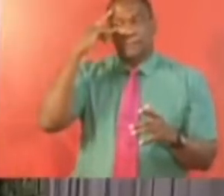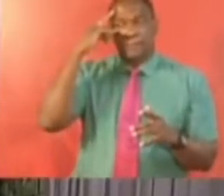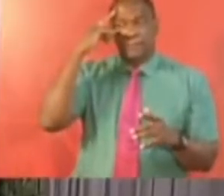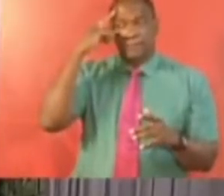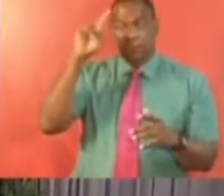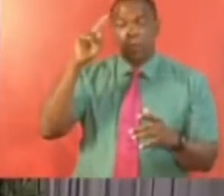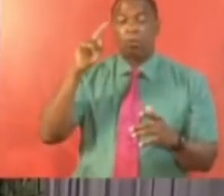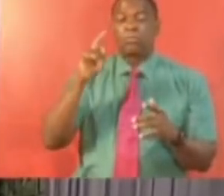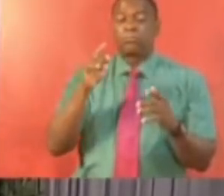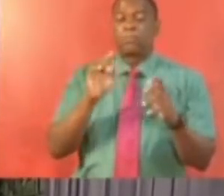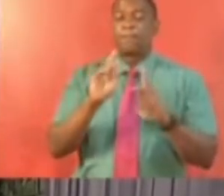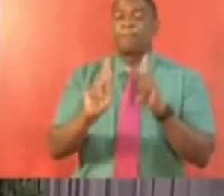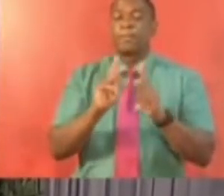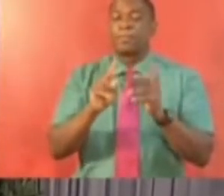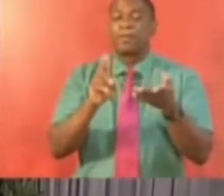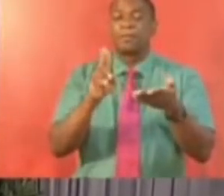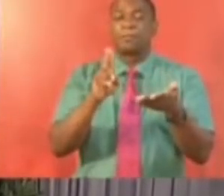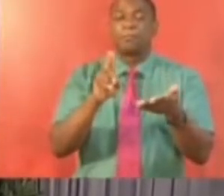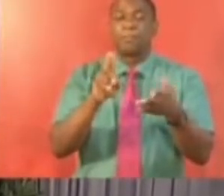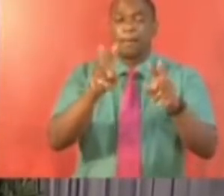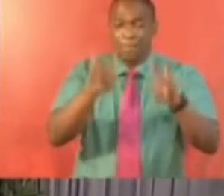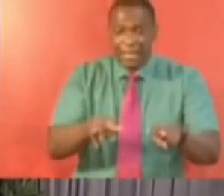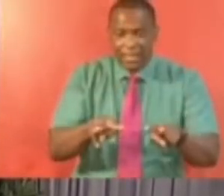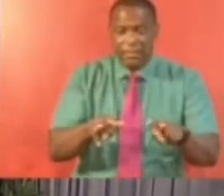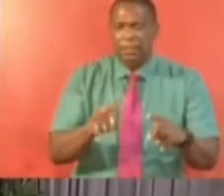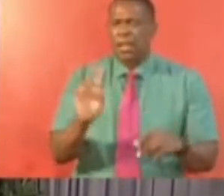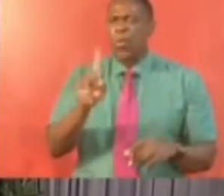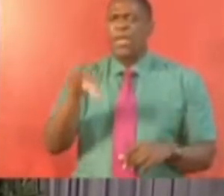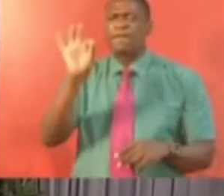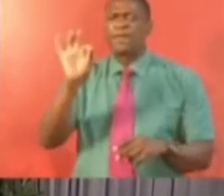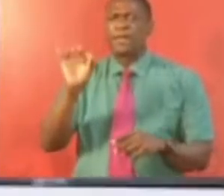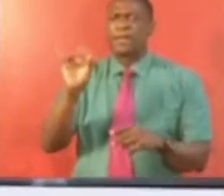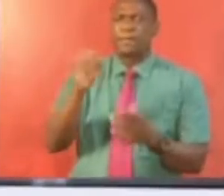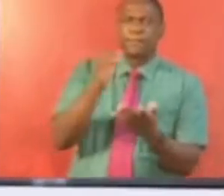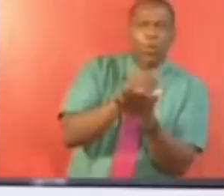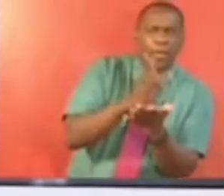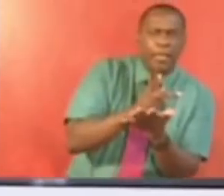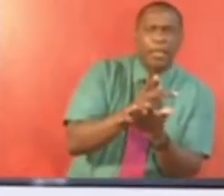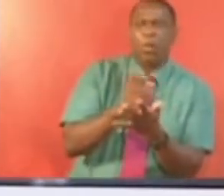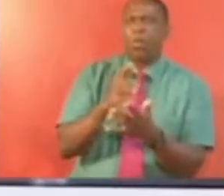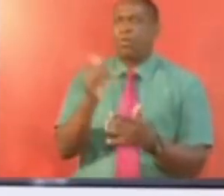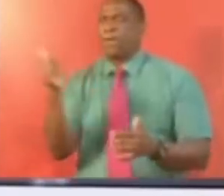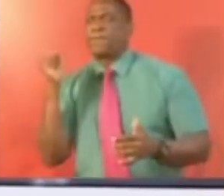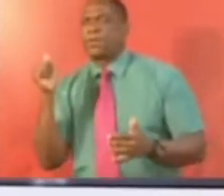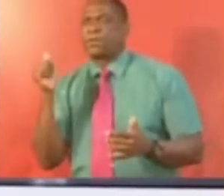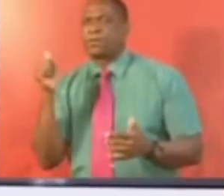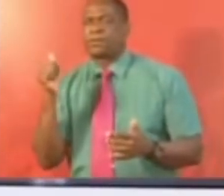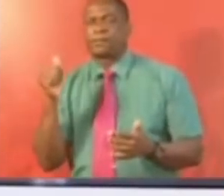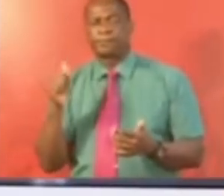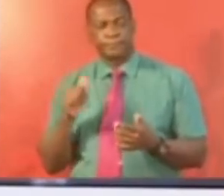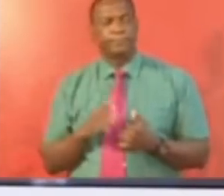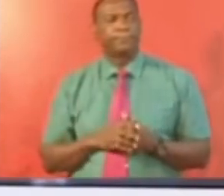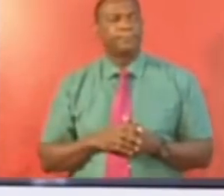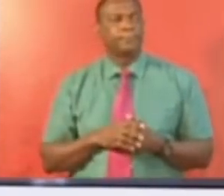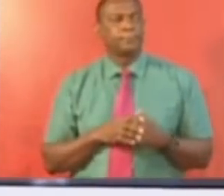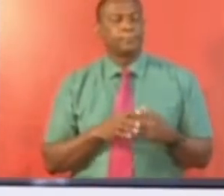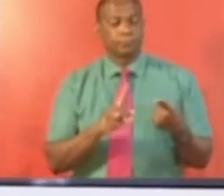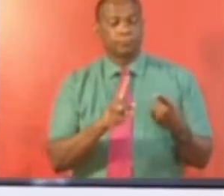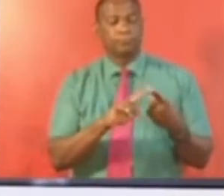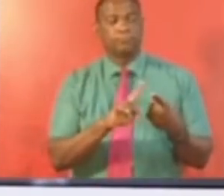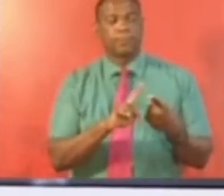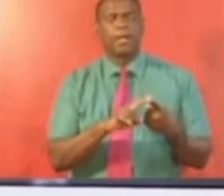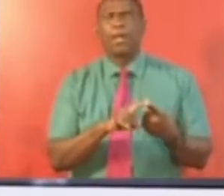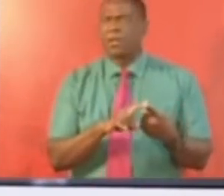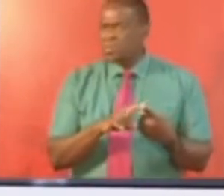Thank you very much. CMO, would you go first? Sure. So basically we are seeing a small decrease in the number of persons